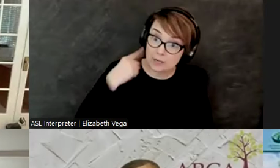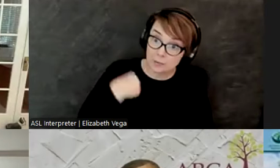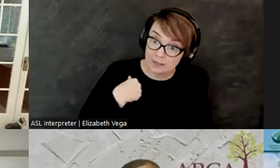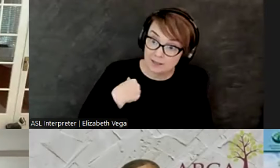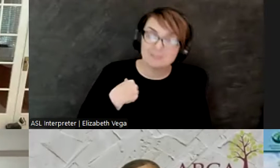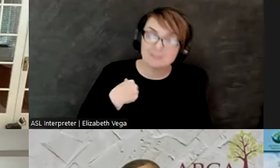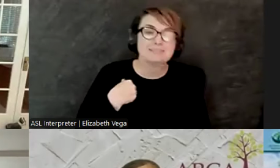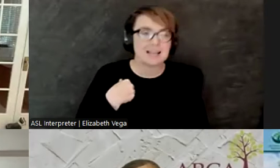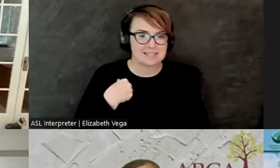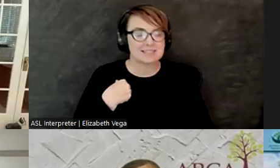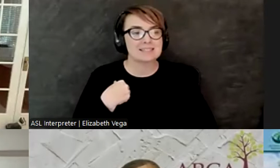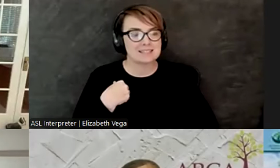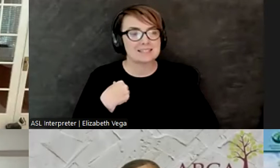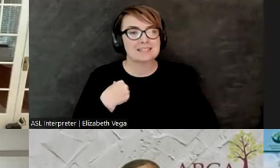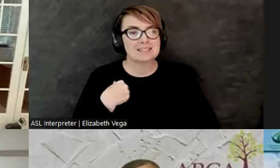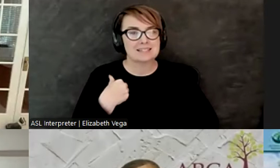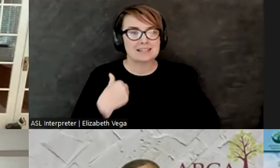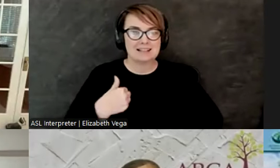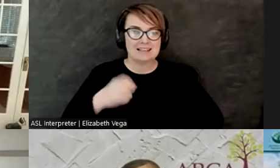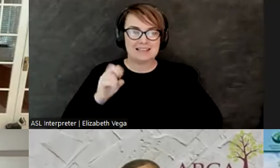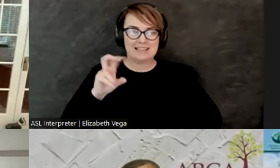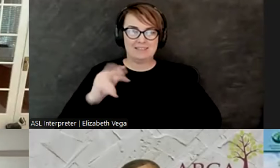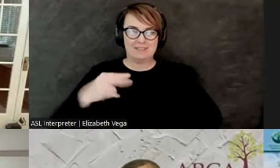Yes. Even I can do this. Okay.